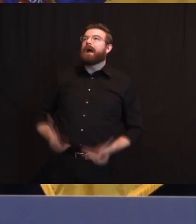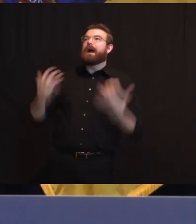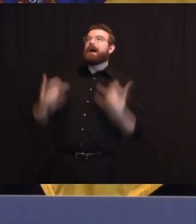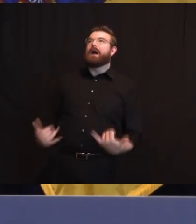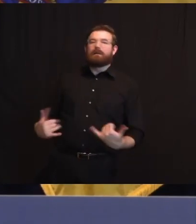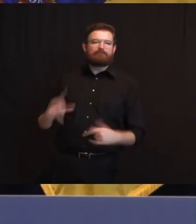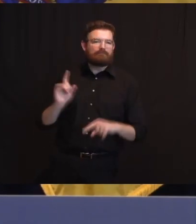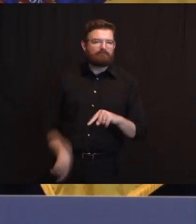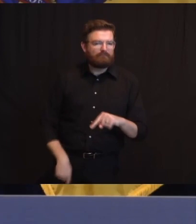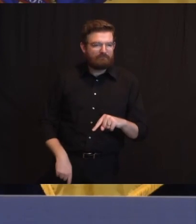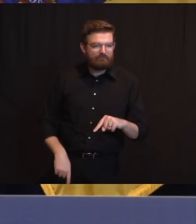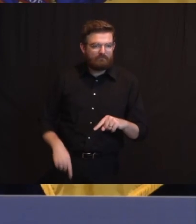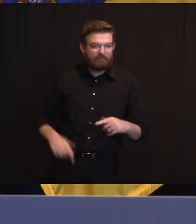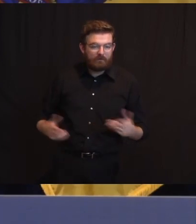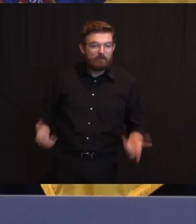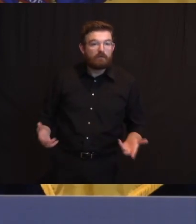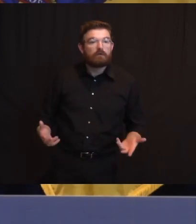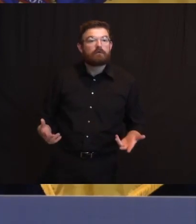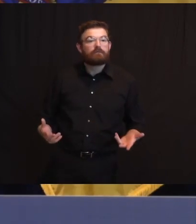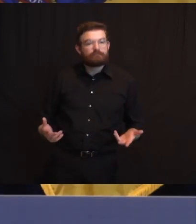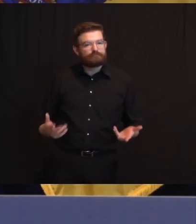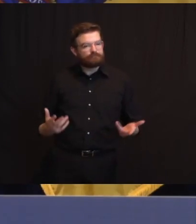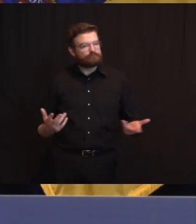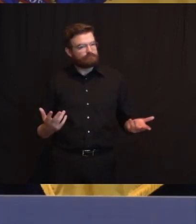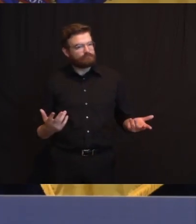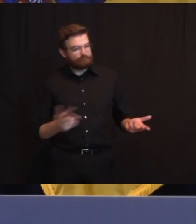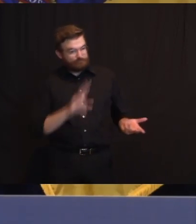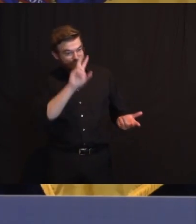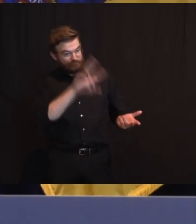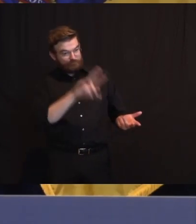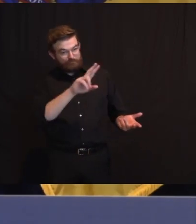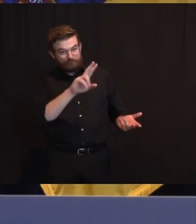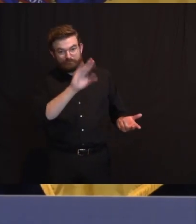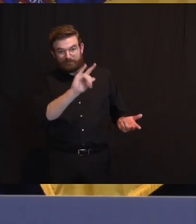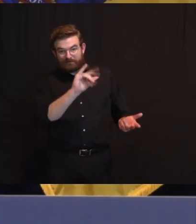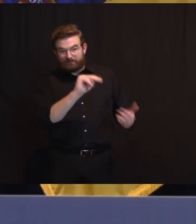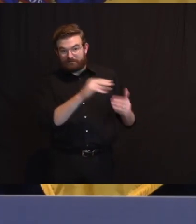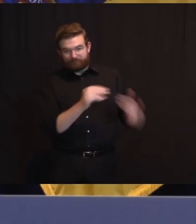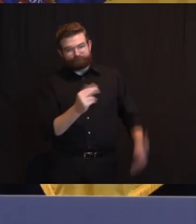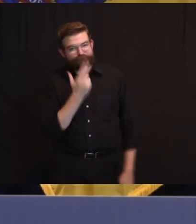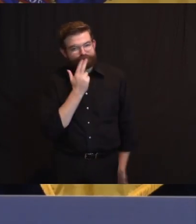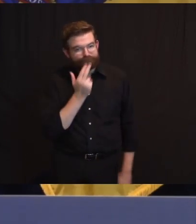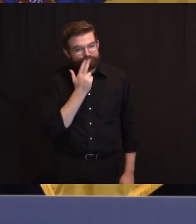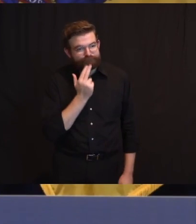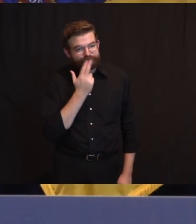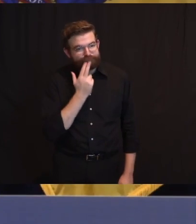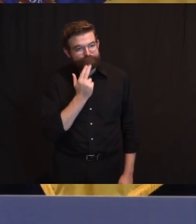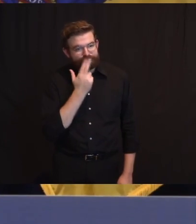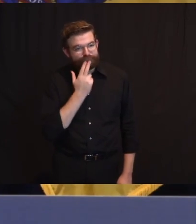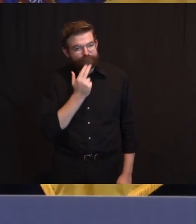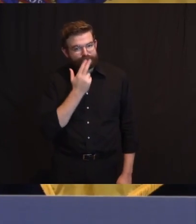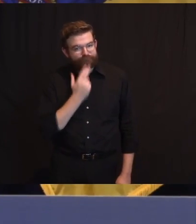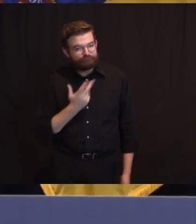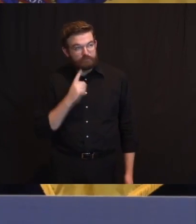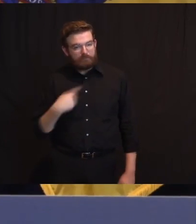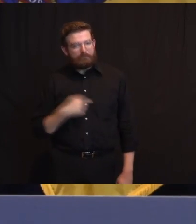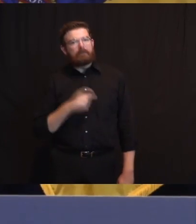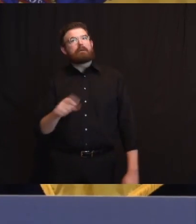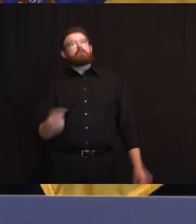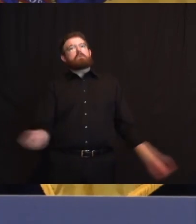amount of money, and as I said earlier today, it is a fraction of what we need from the feds. And as Matt points